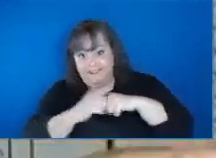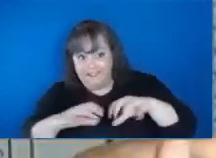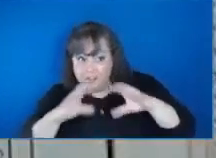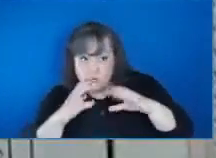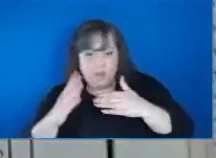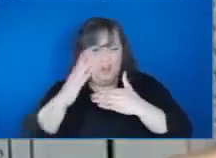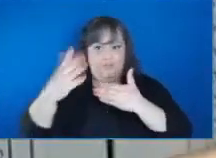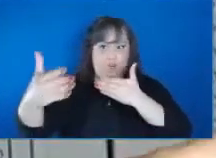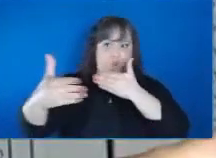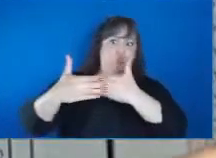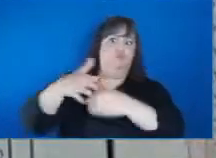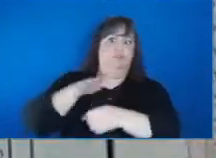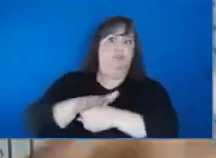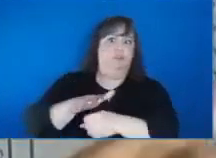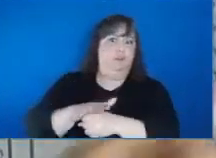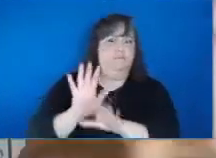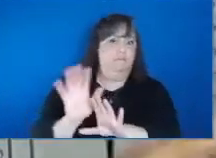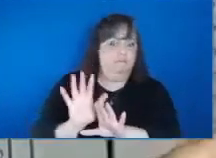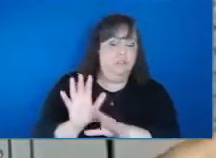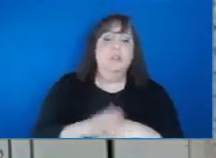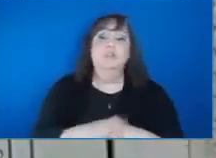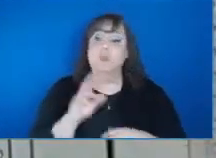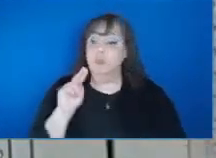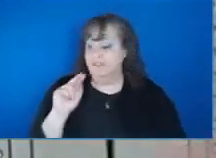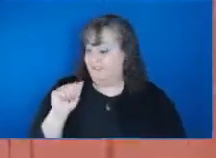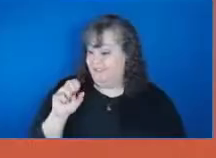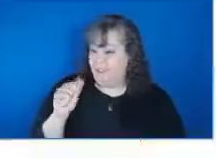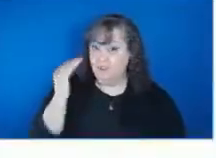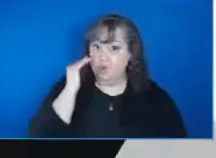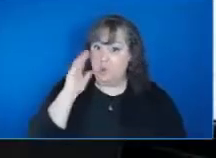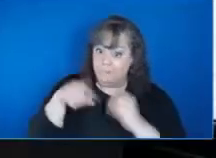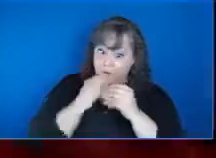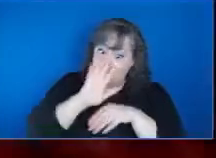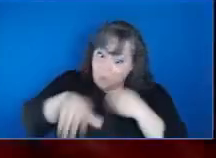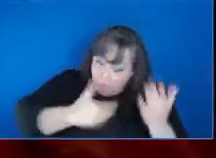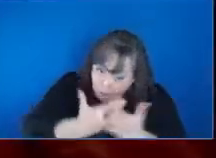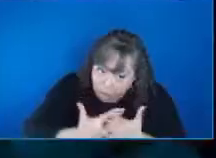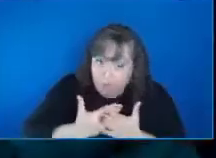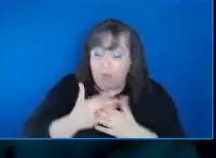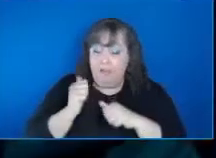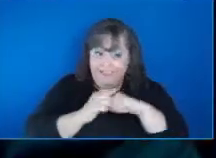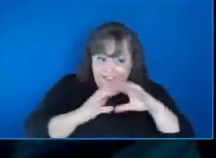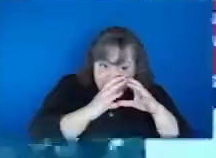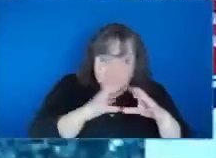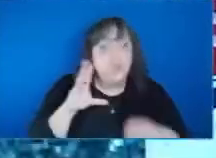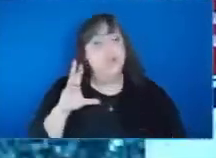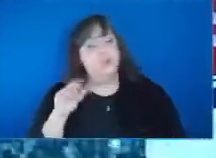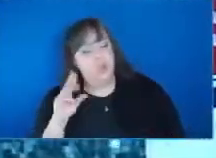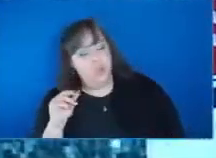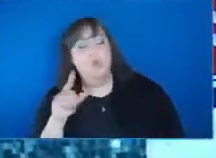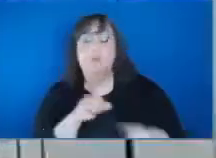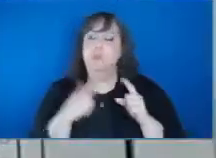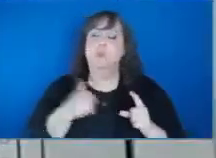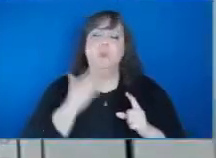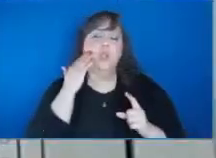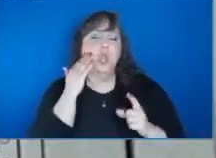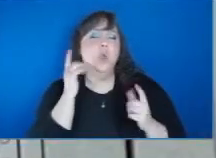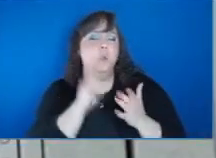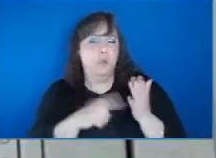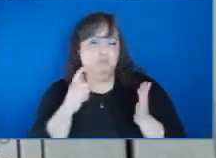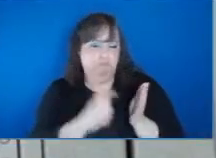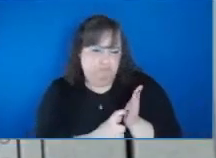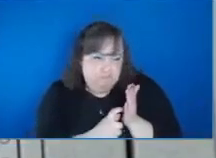does NASA know about all the asteroids? Well, no, but we know what we have to do, and we're on the job, and we're really glad to be part of